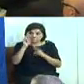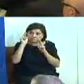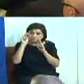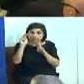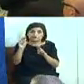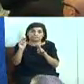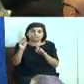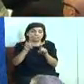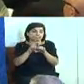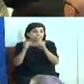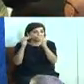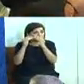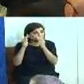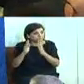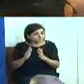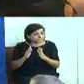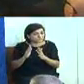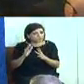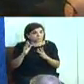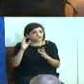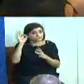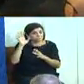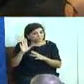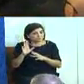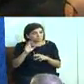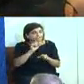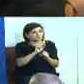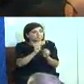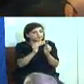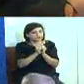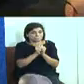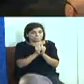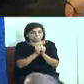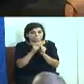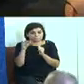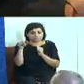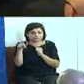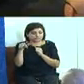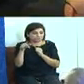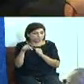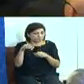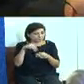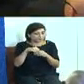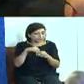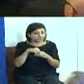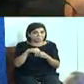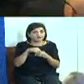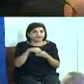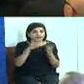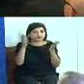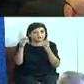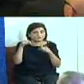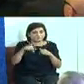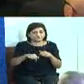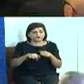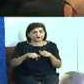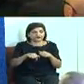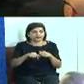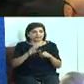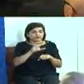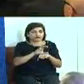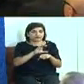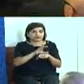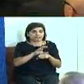fellow minister and work with him in the ministry of this congregation? If so, please